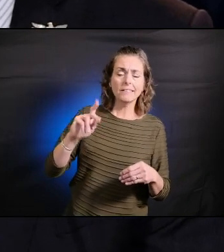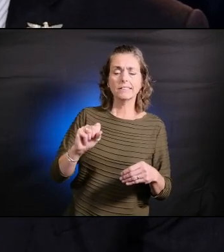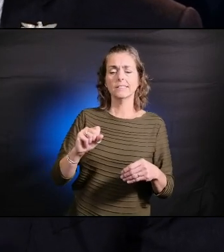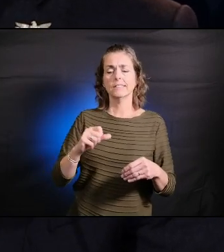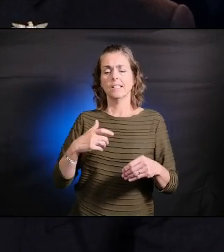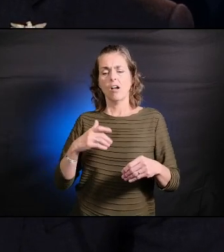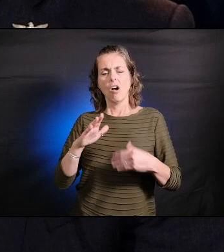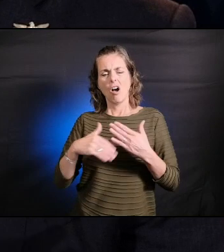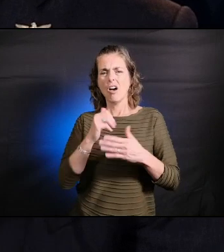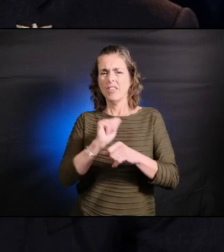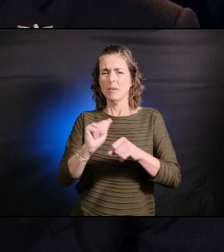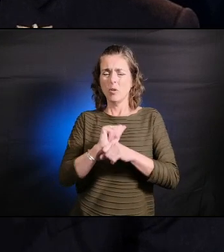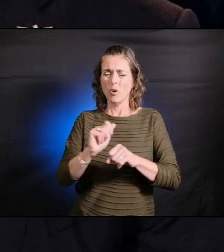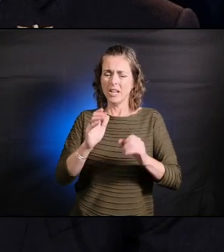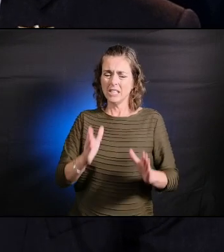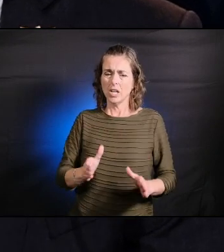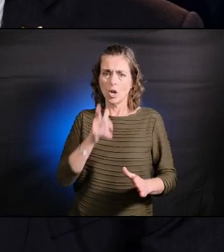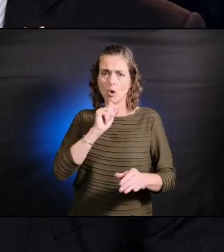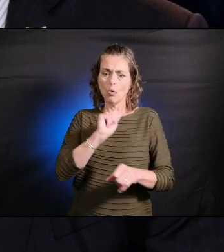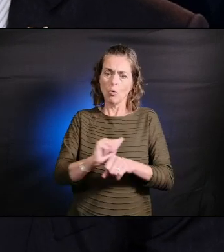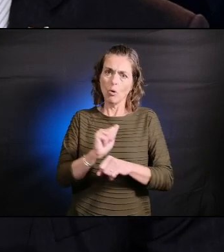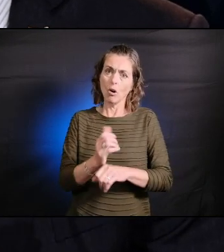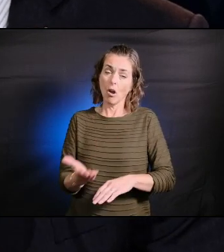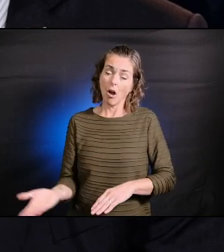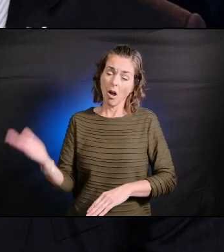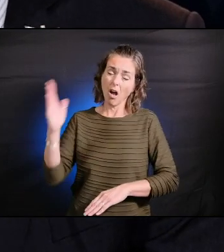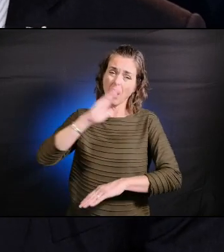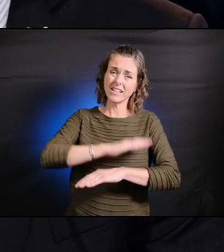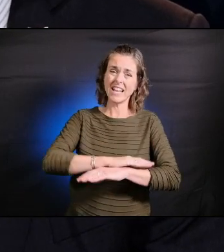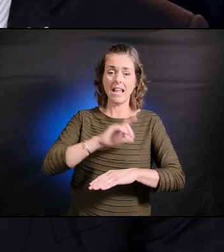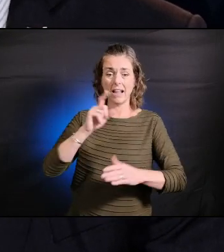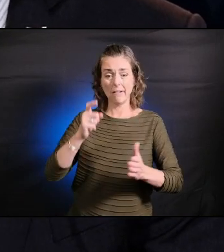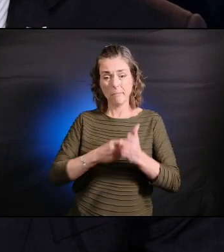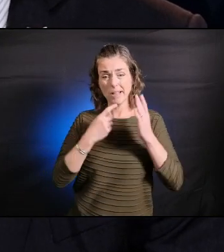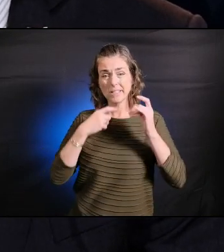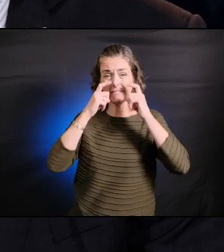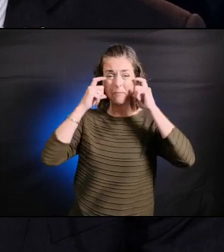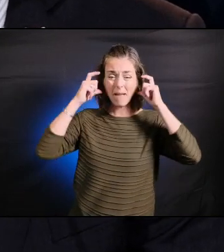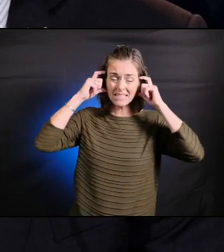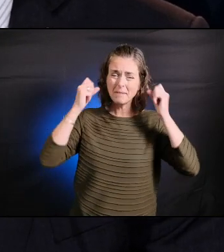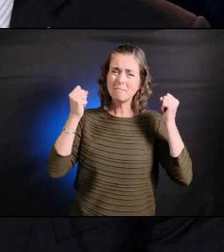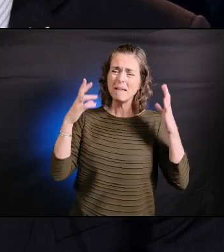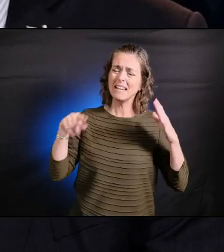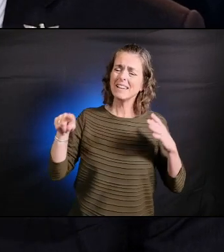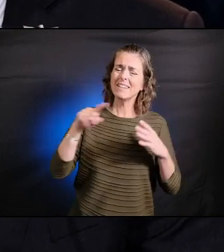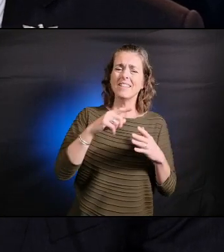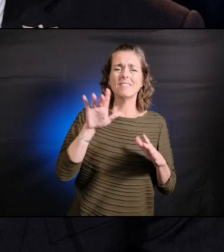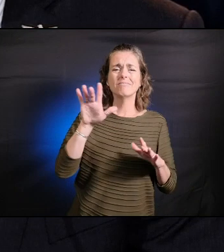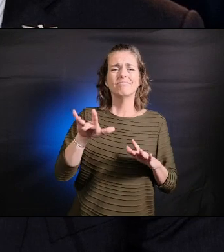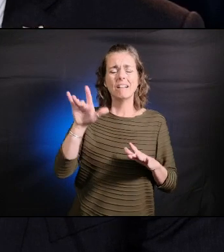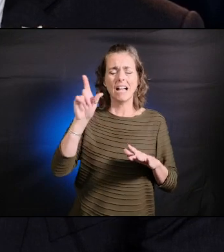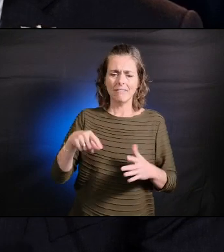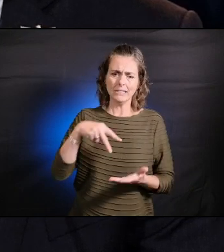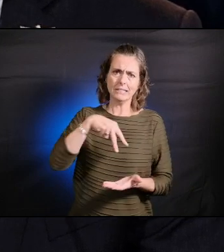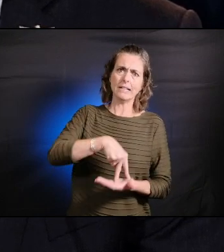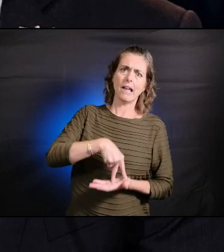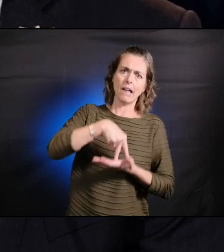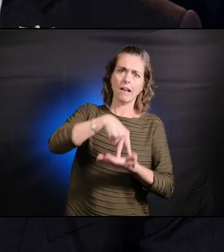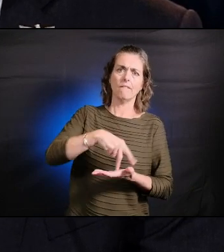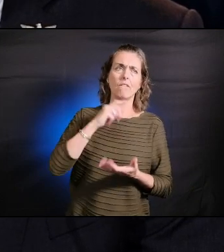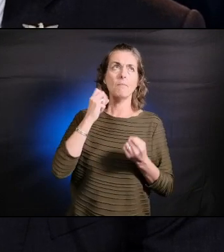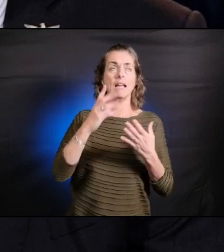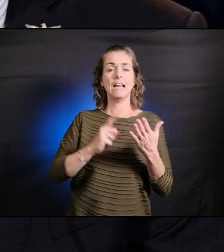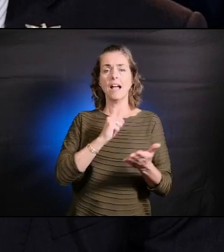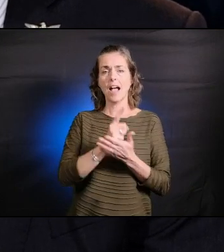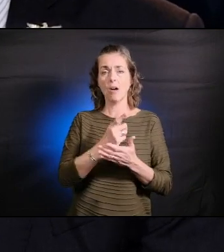employees that work all day long with that mask, I mean, many of them stand up for hours. They all have to wear these